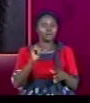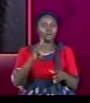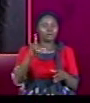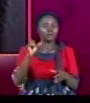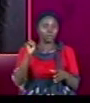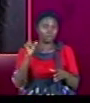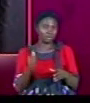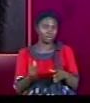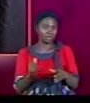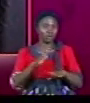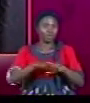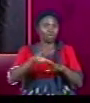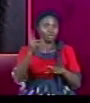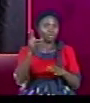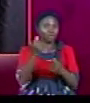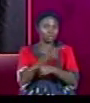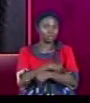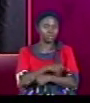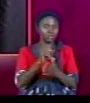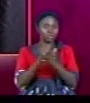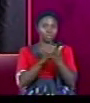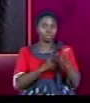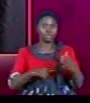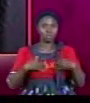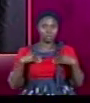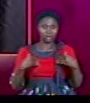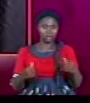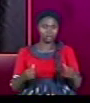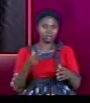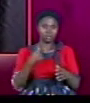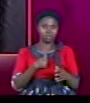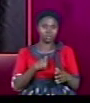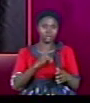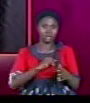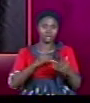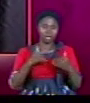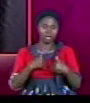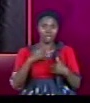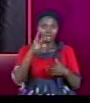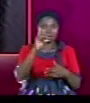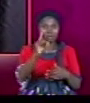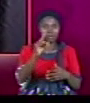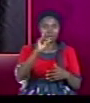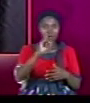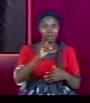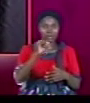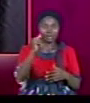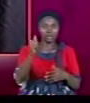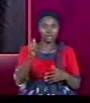God healed me. I've been having diabetes since